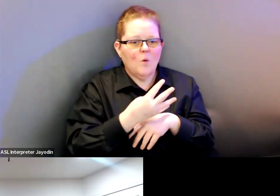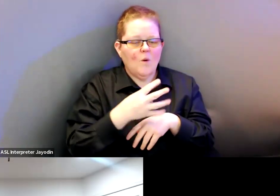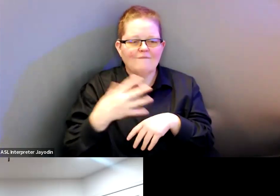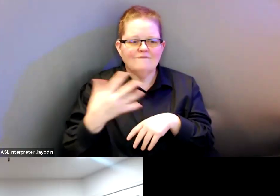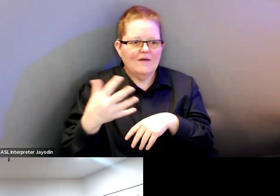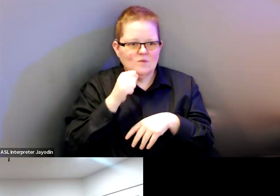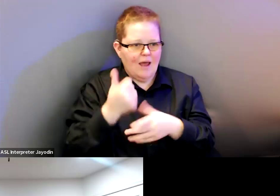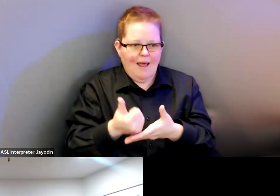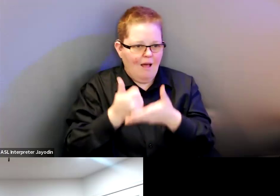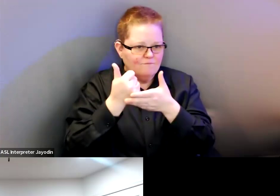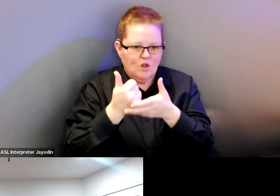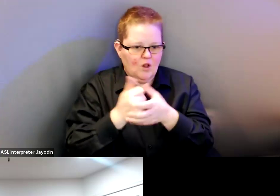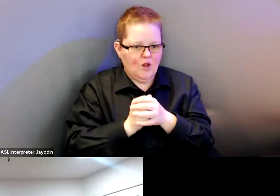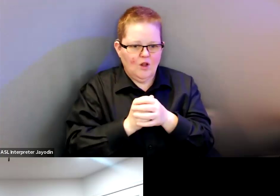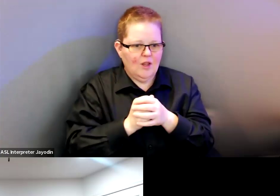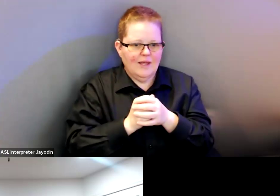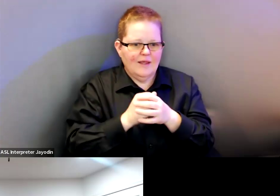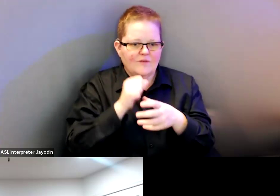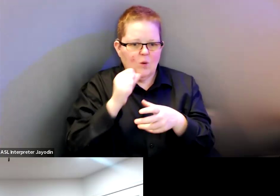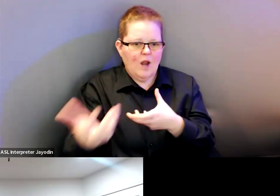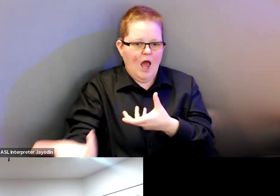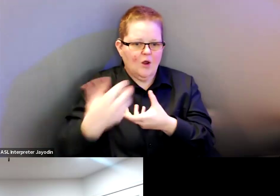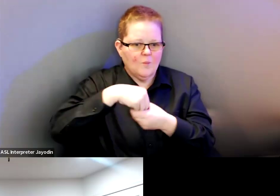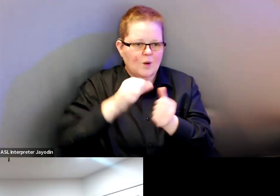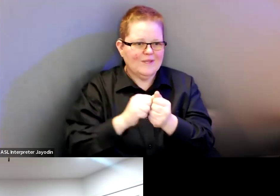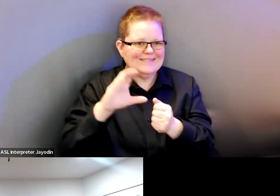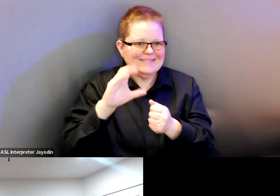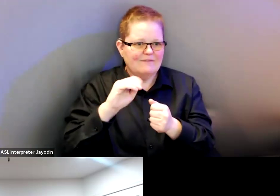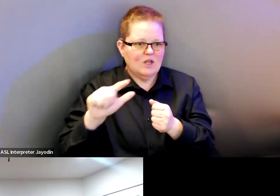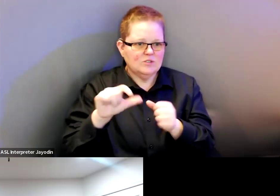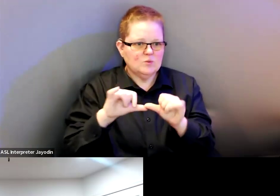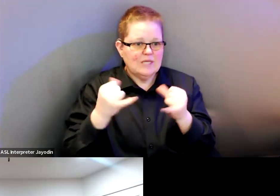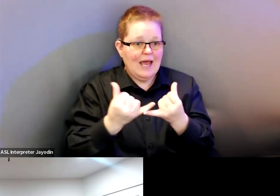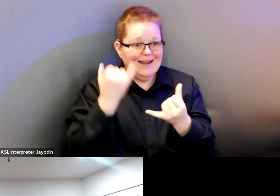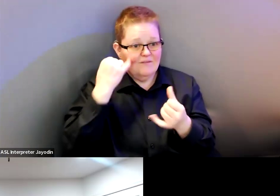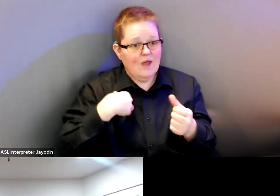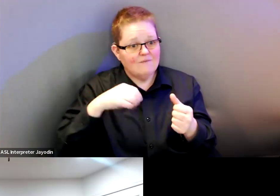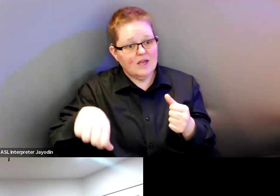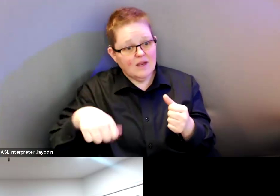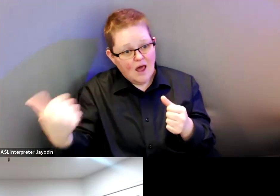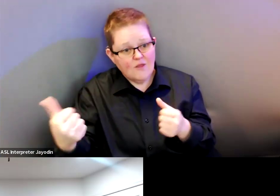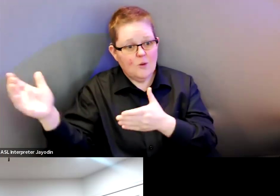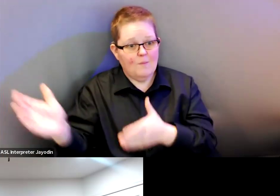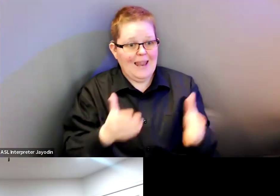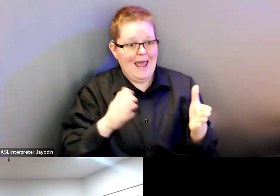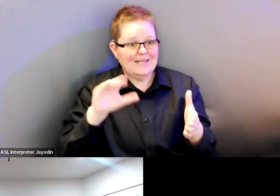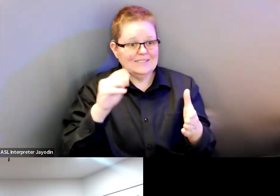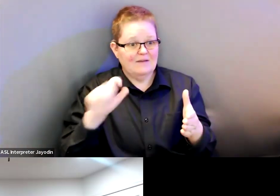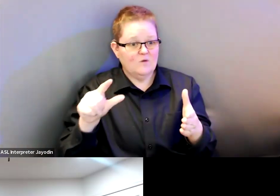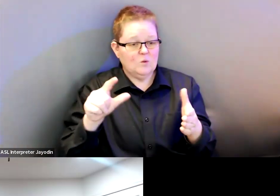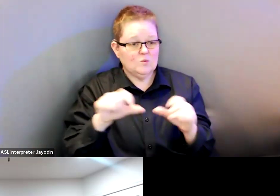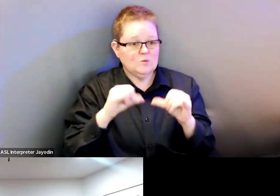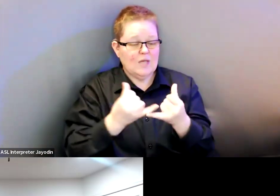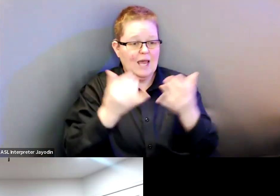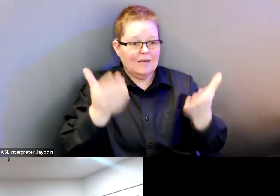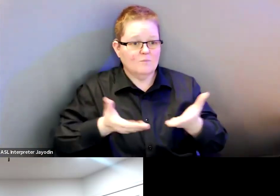not co-created with civil society. If we have another plan where civil society puts out a number of recommendations and